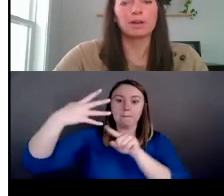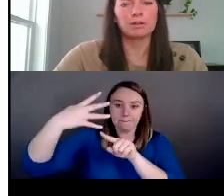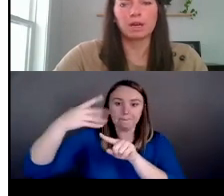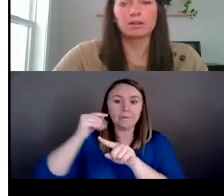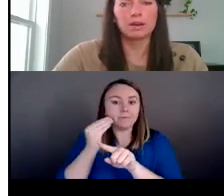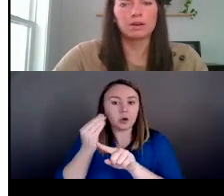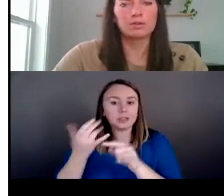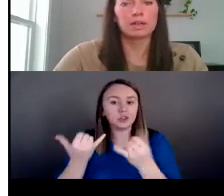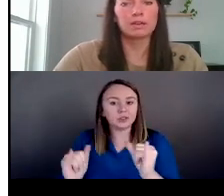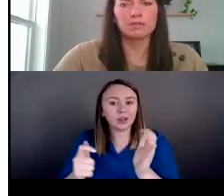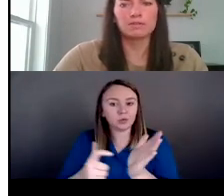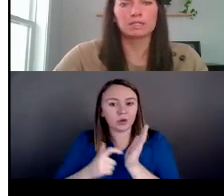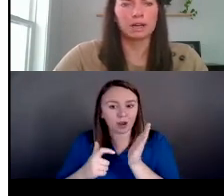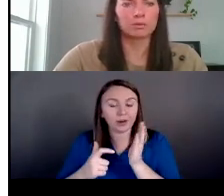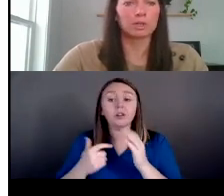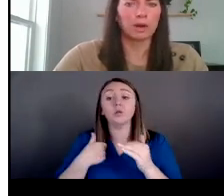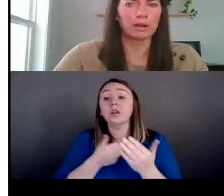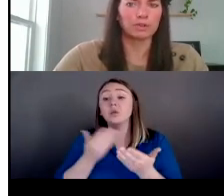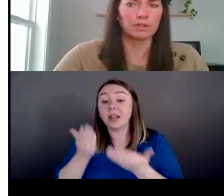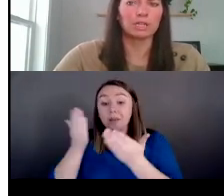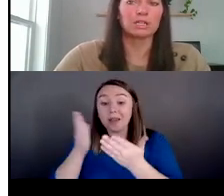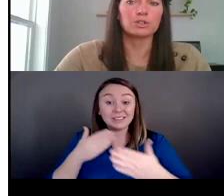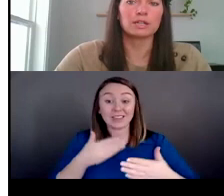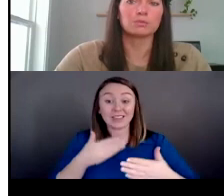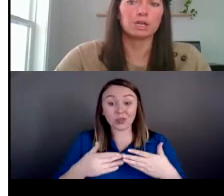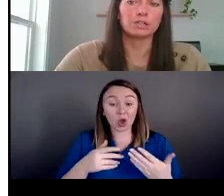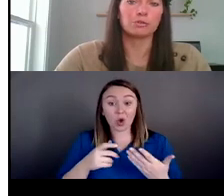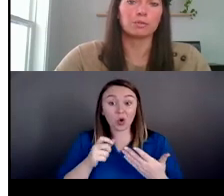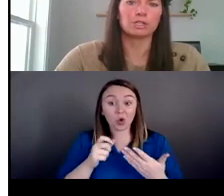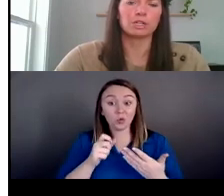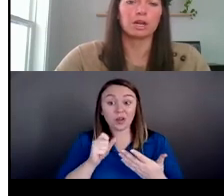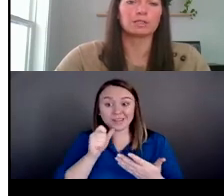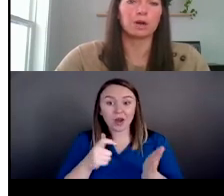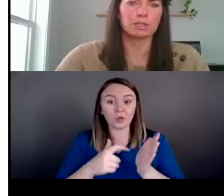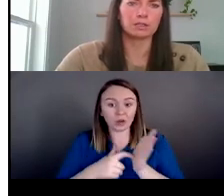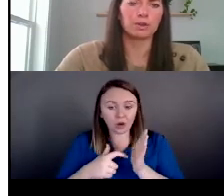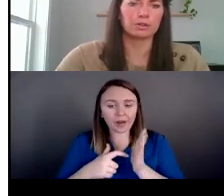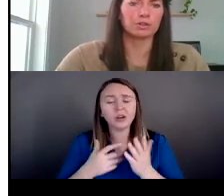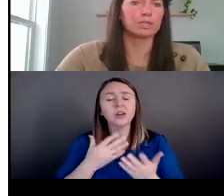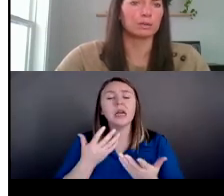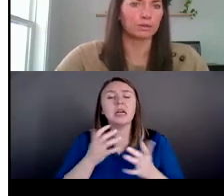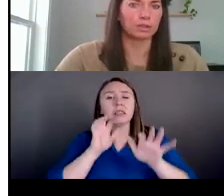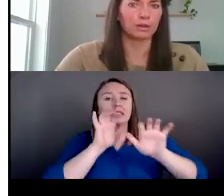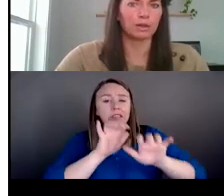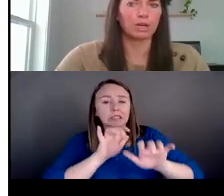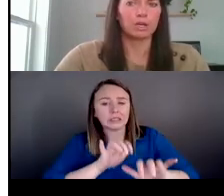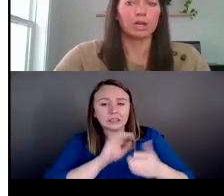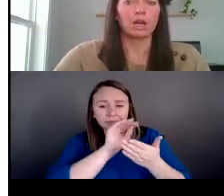we recommend, though, that even if it's not a required field, to enter as much information as possible on your missing